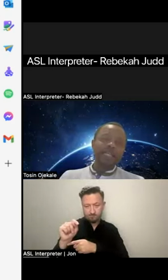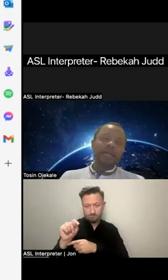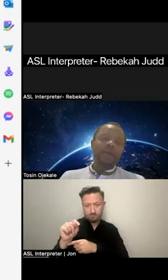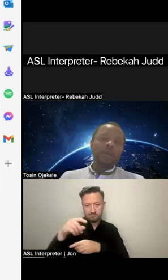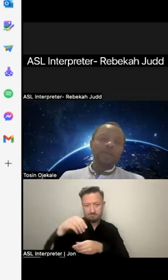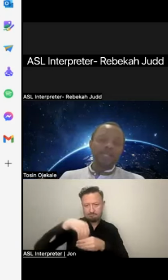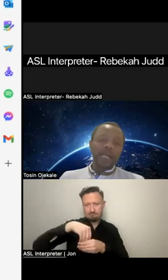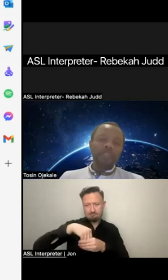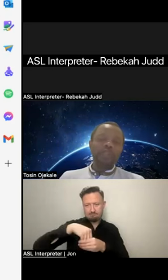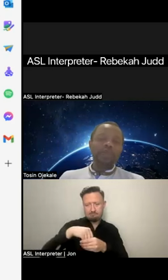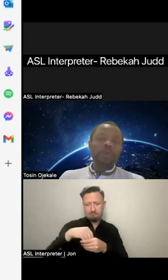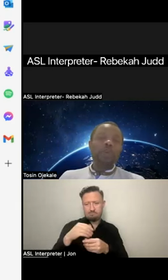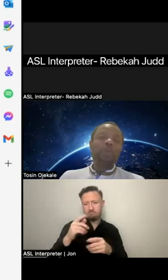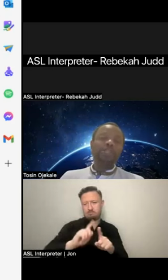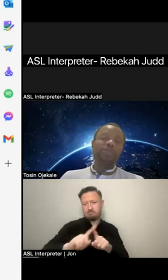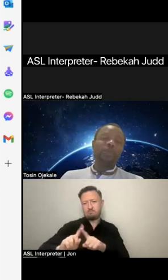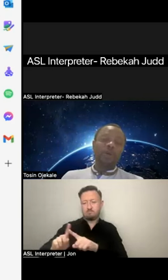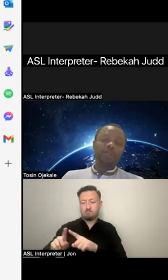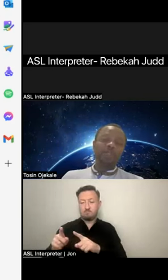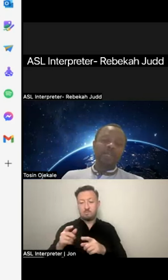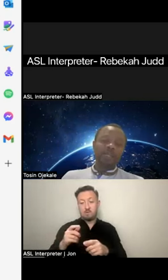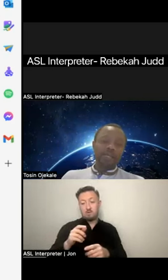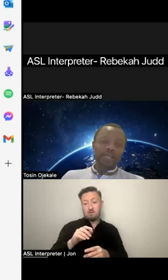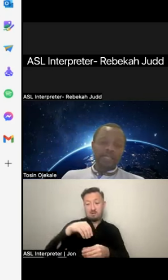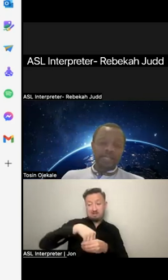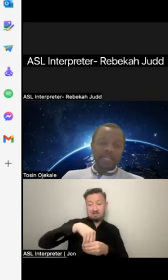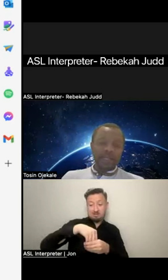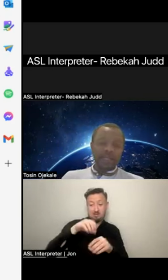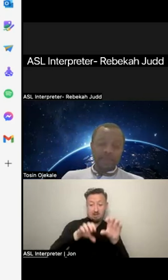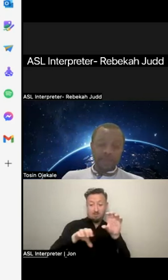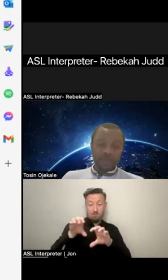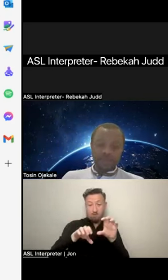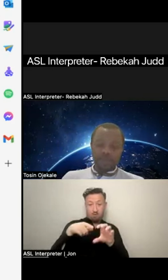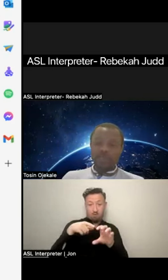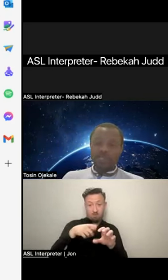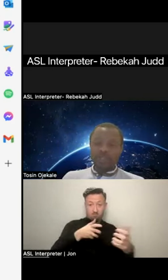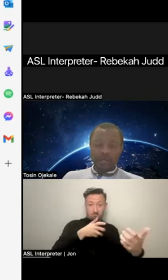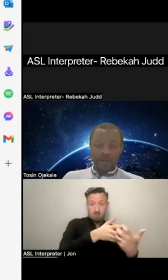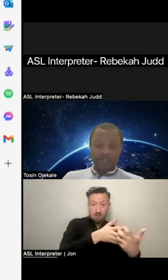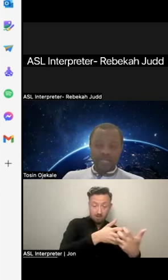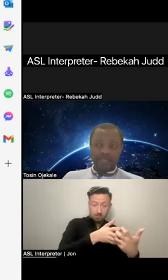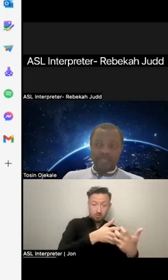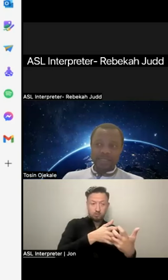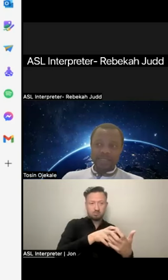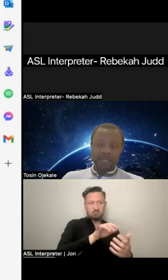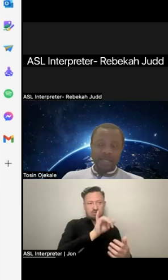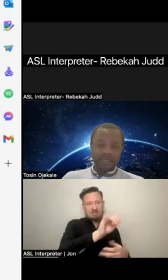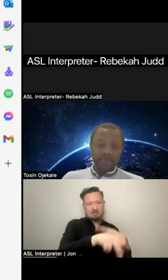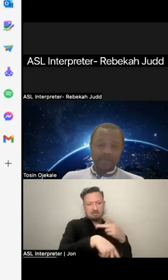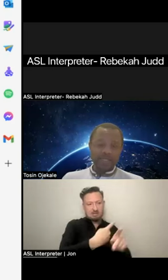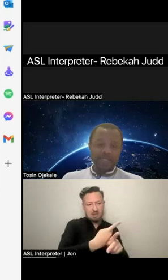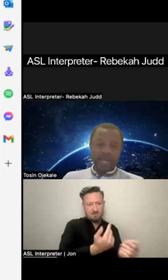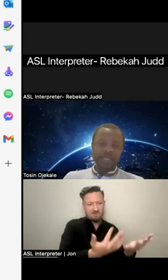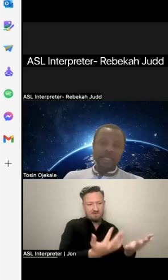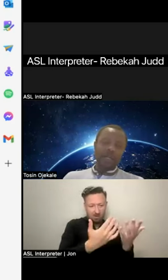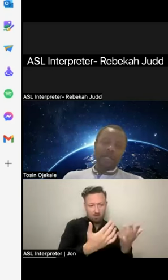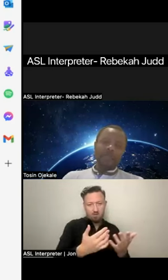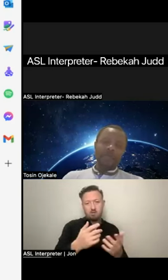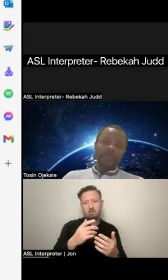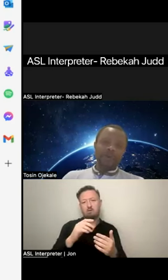decide what, you need to know which one is in use. So we'll still talk about that in a subsequent